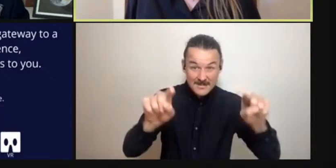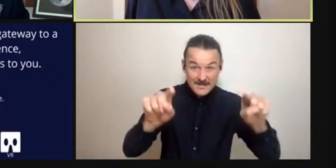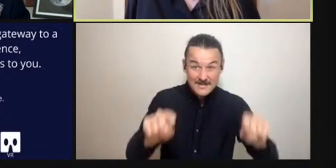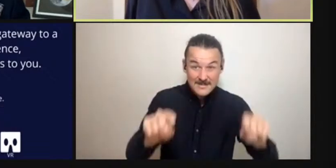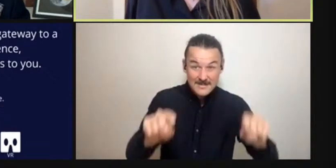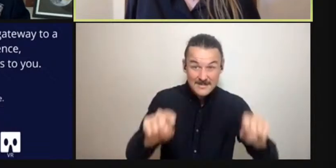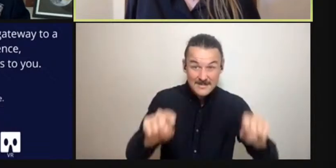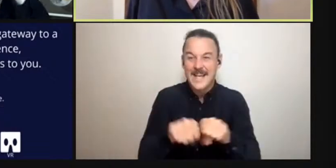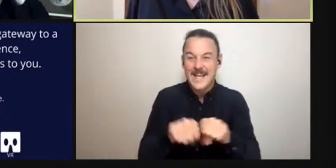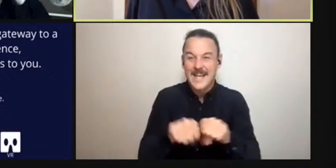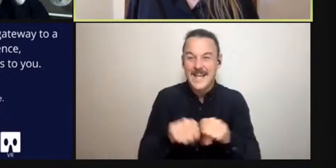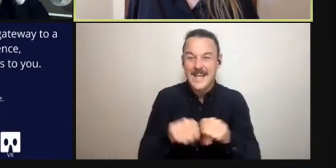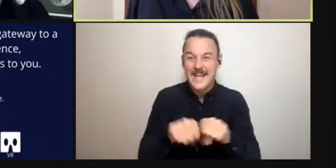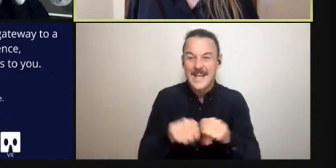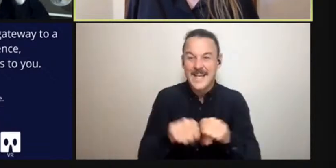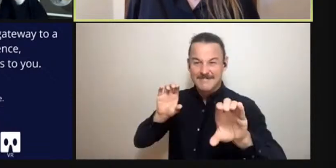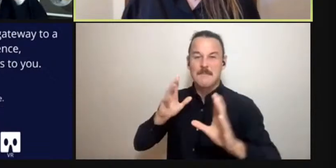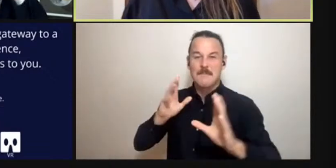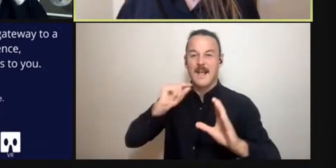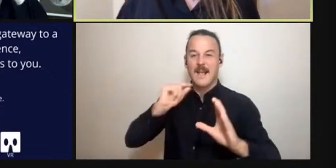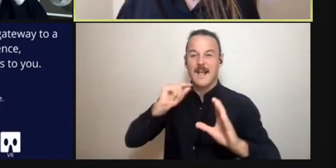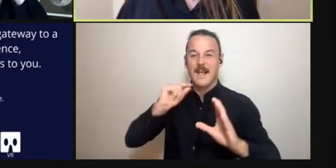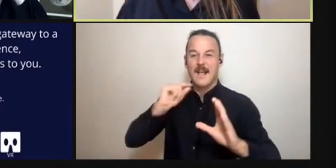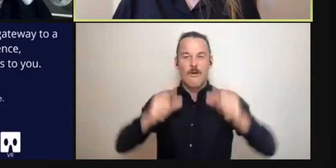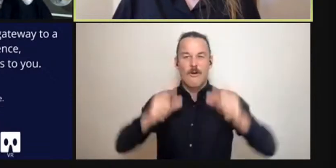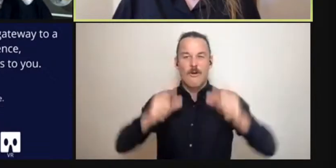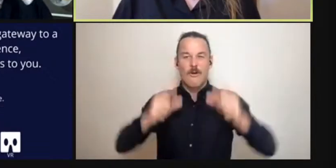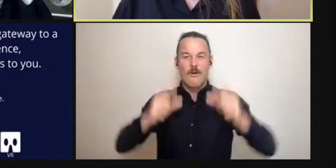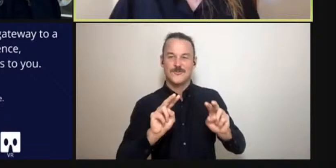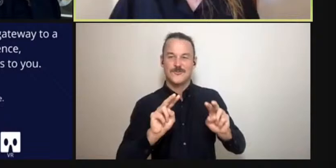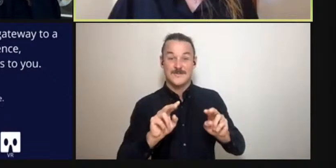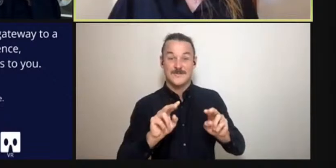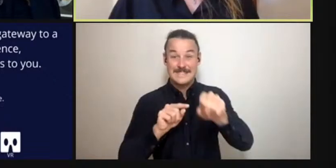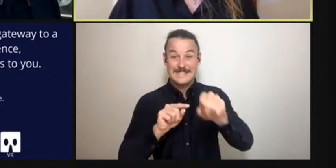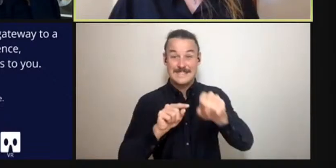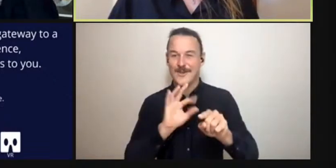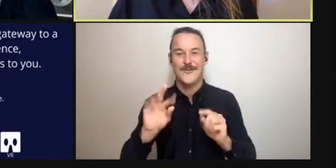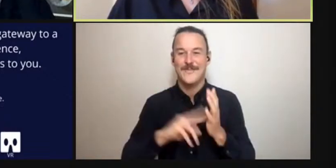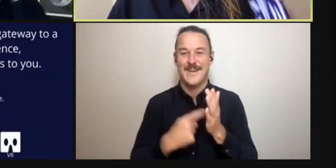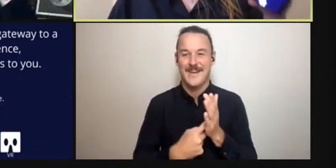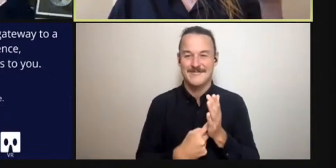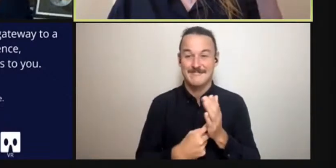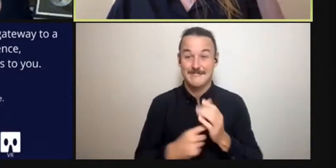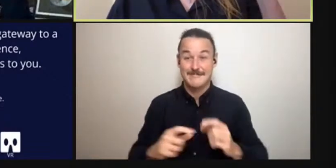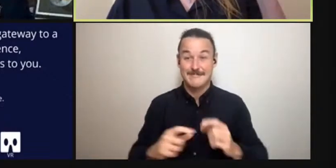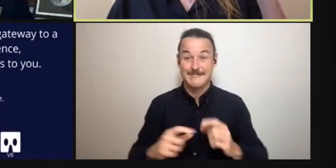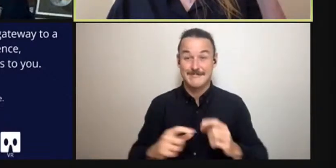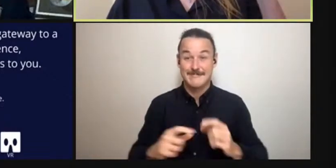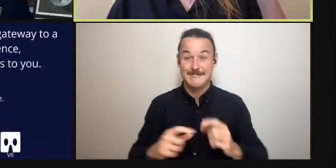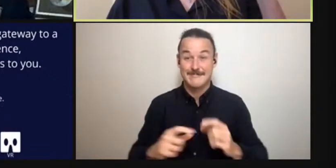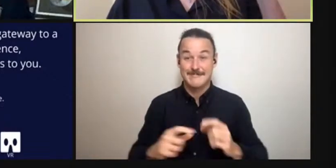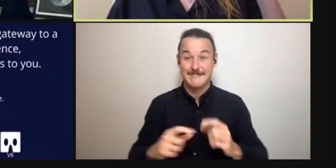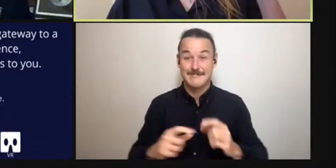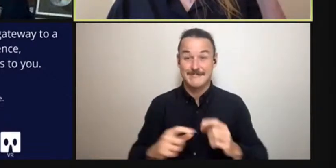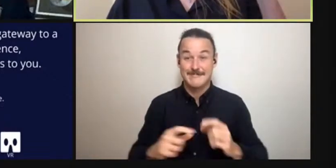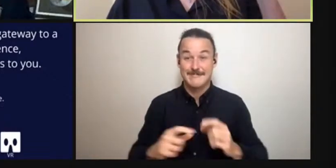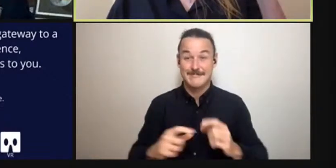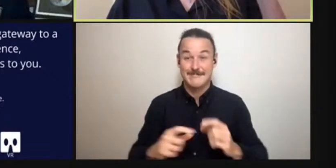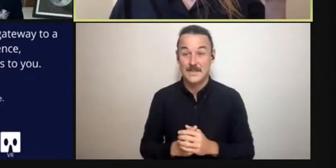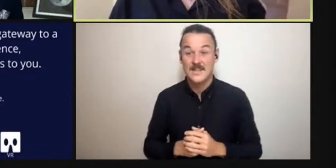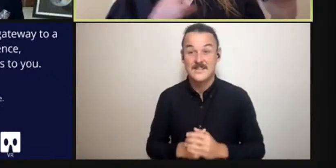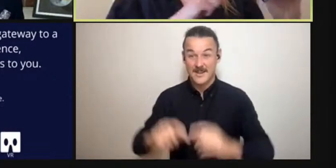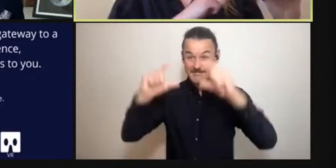To experience the full VR effect of this, what you're going to do is you can see on the screen here, it should mirror what you see on your